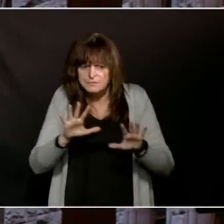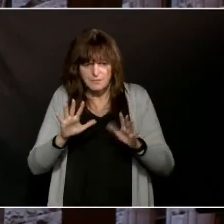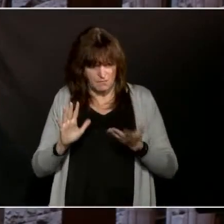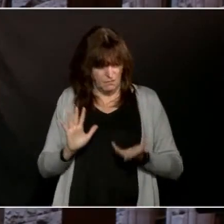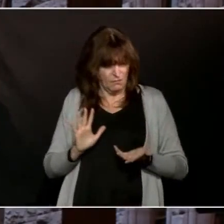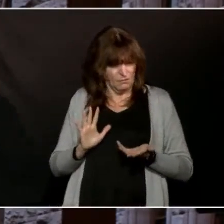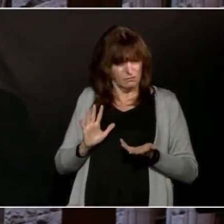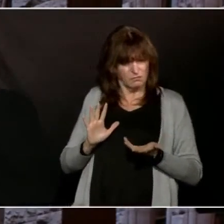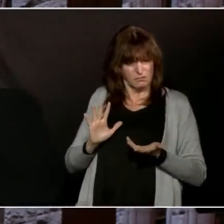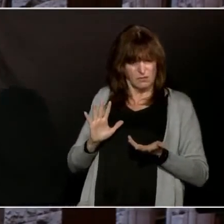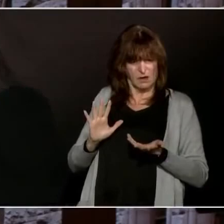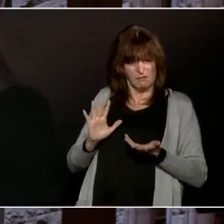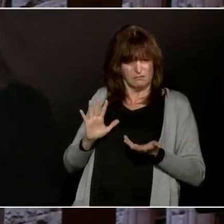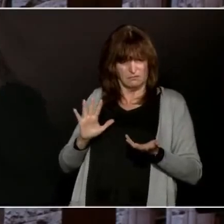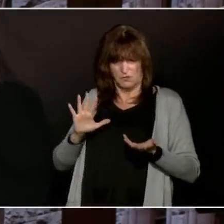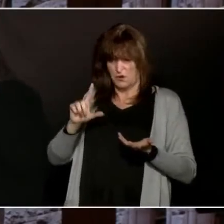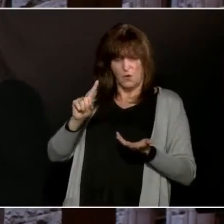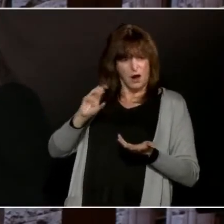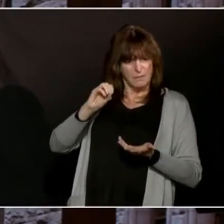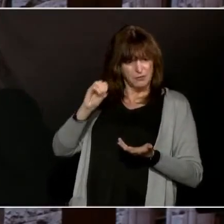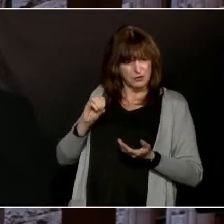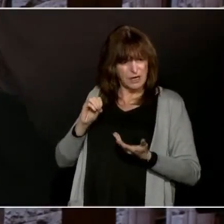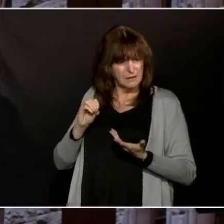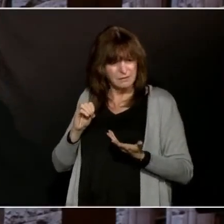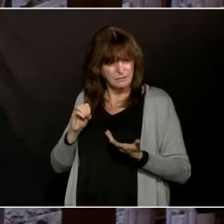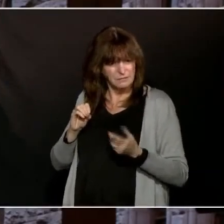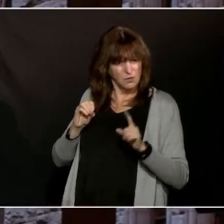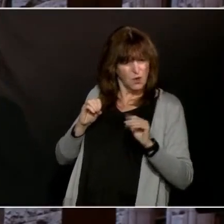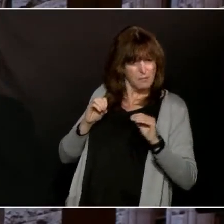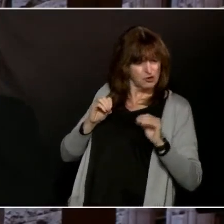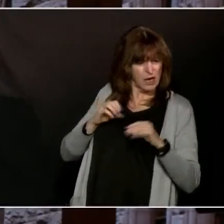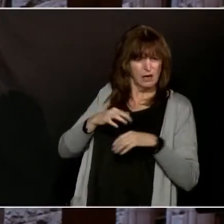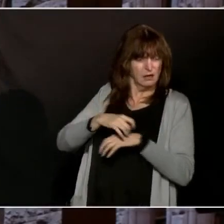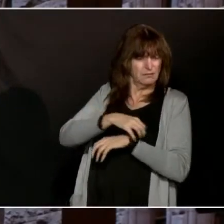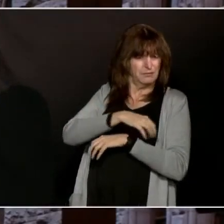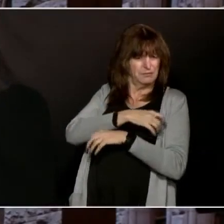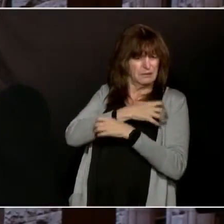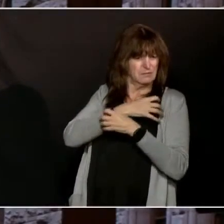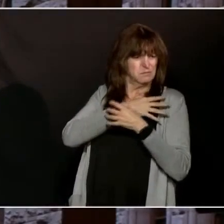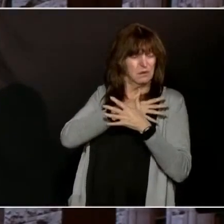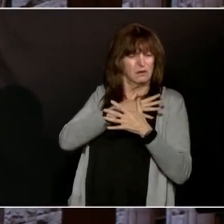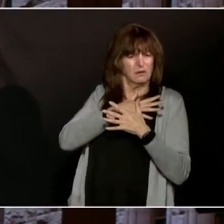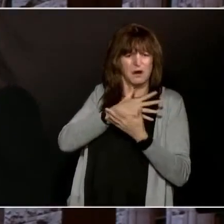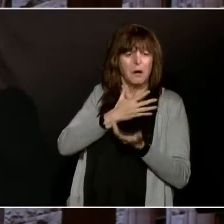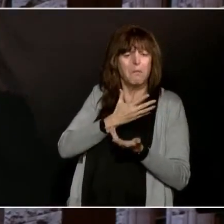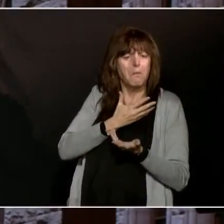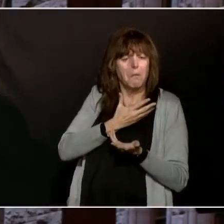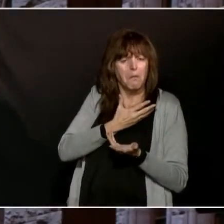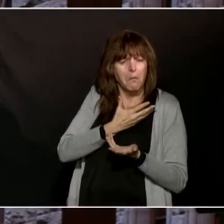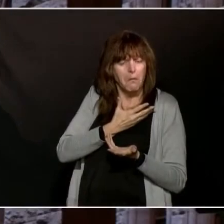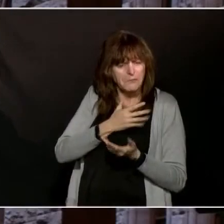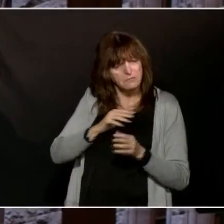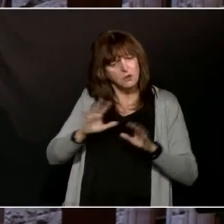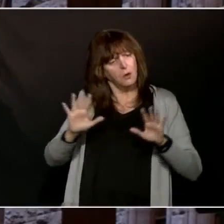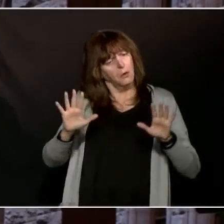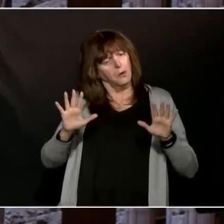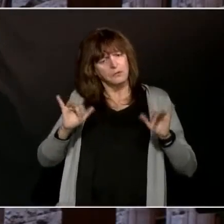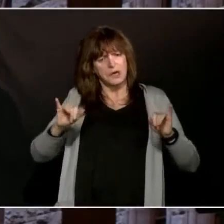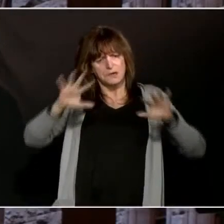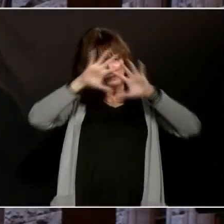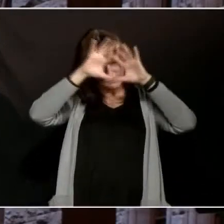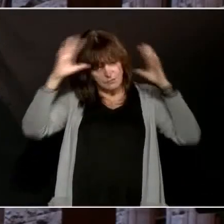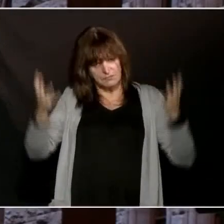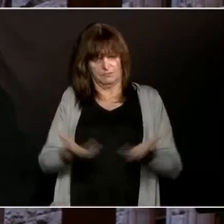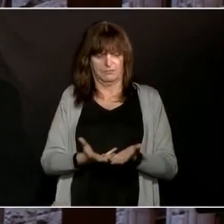pain and swelling, about 21%. So there we are with the vaccination, and we're waiting for